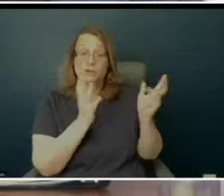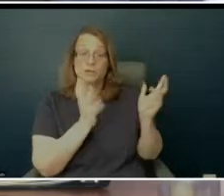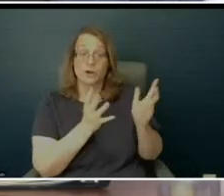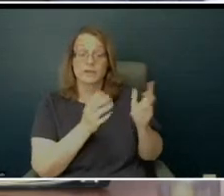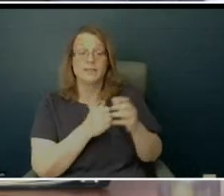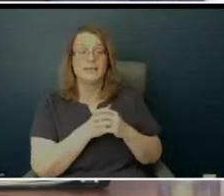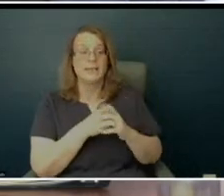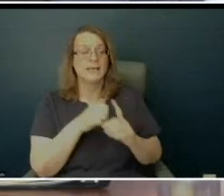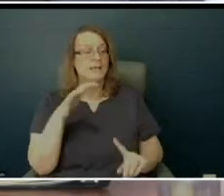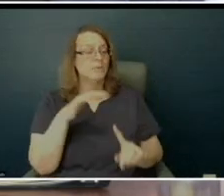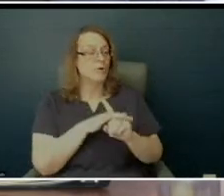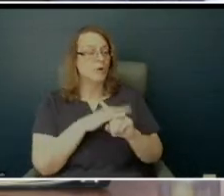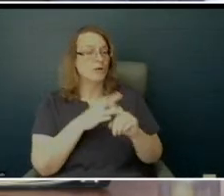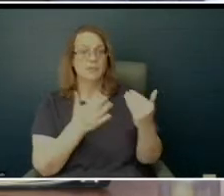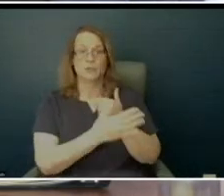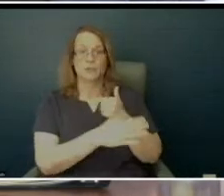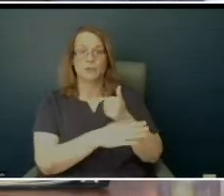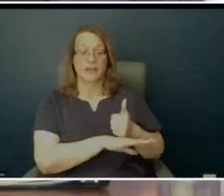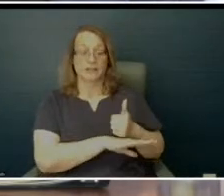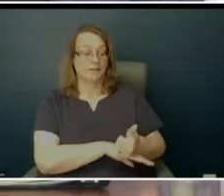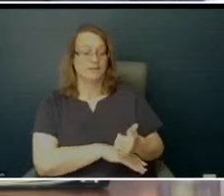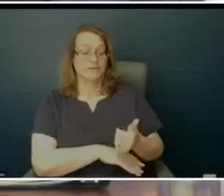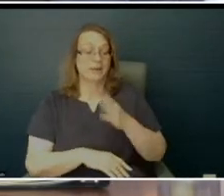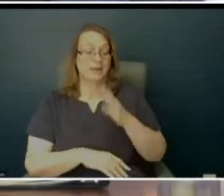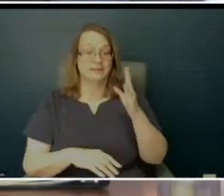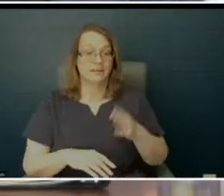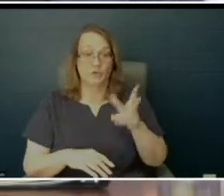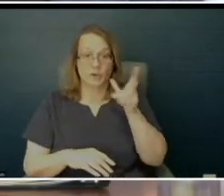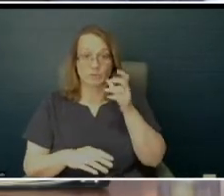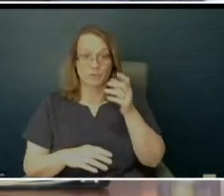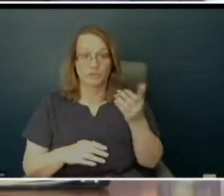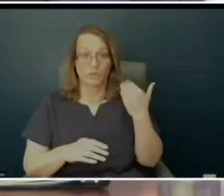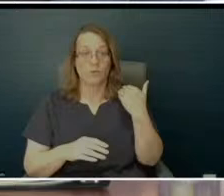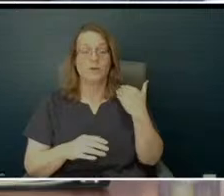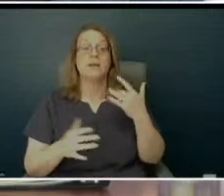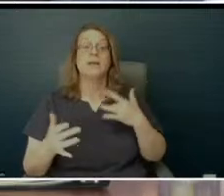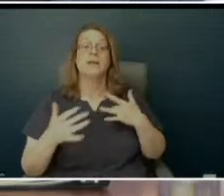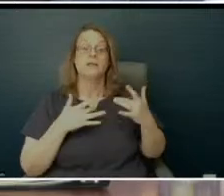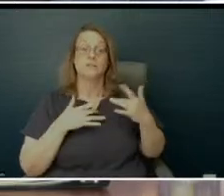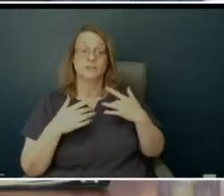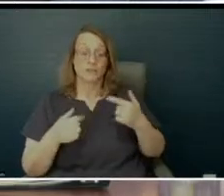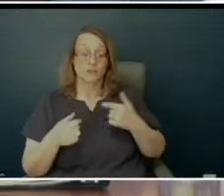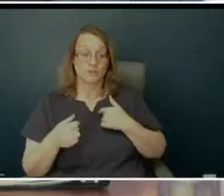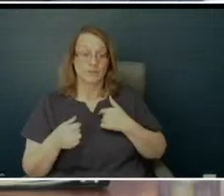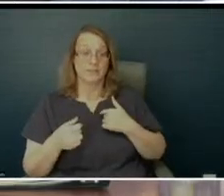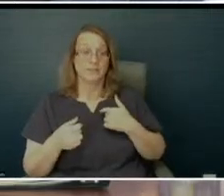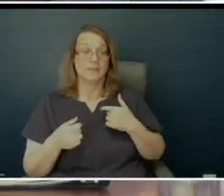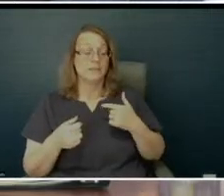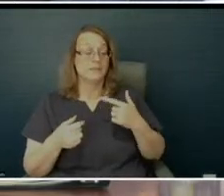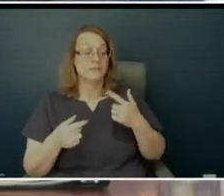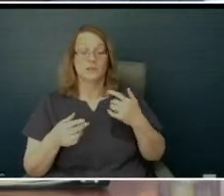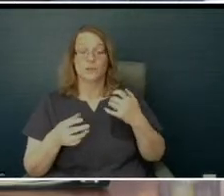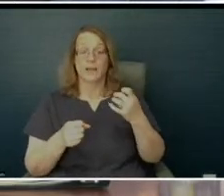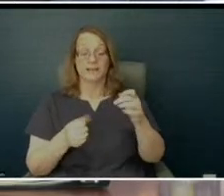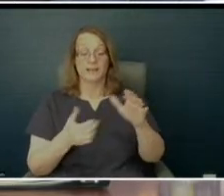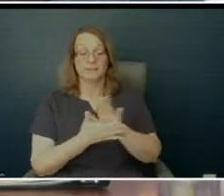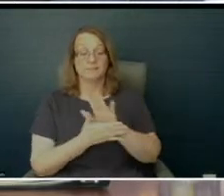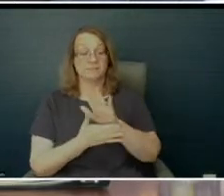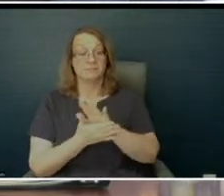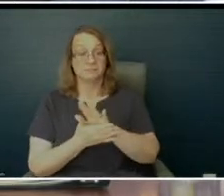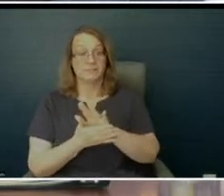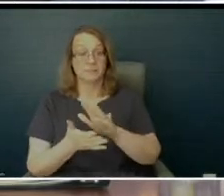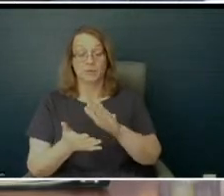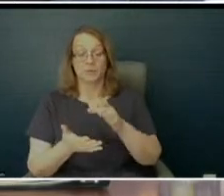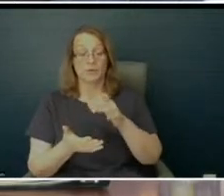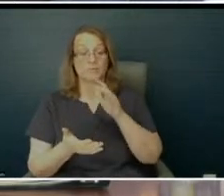completely unaware of. And of course, that concerned us. So I simply reached out and grabbed a notepad off my wife's nightstand and a